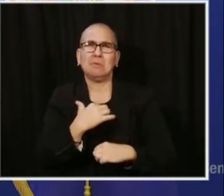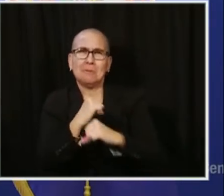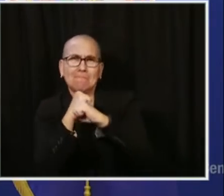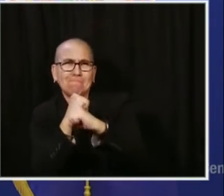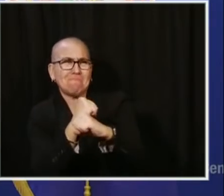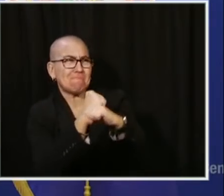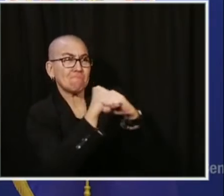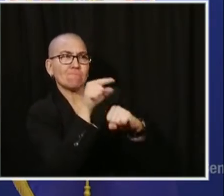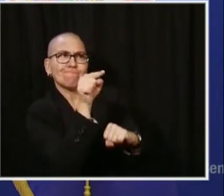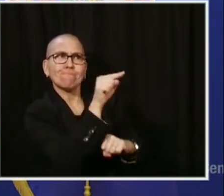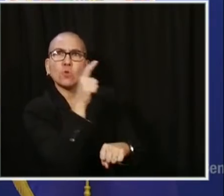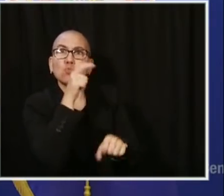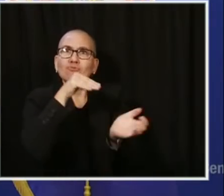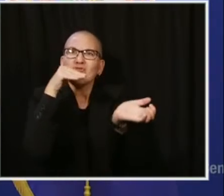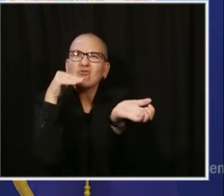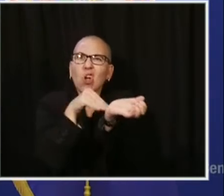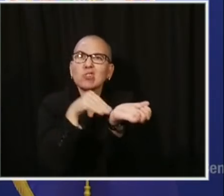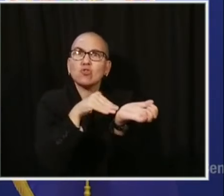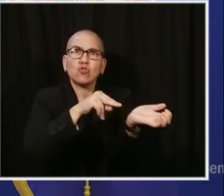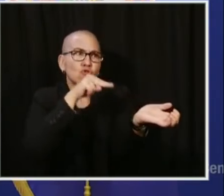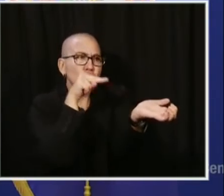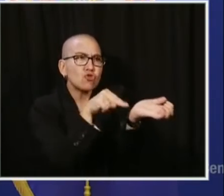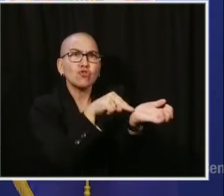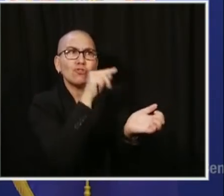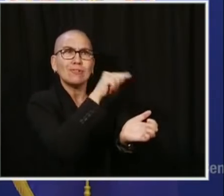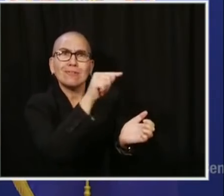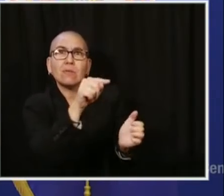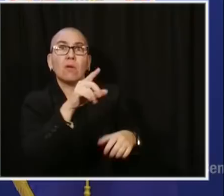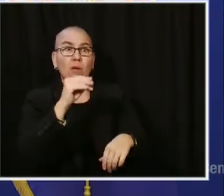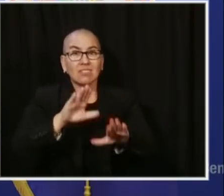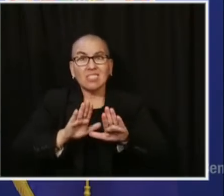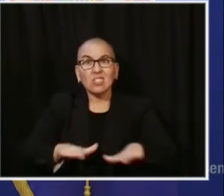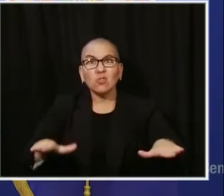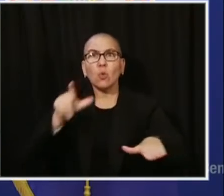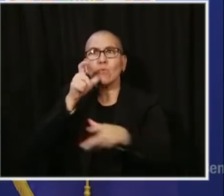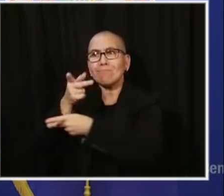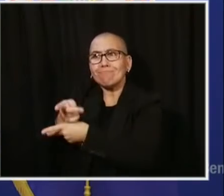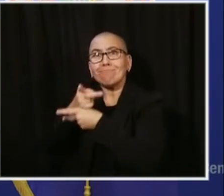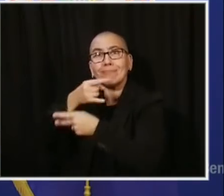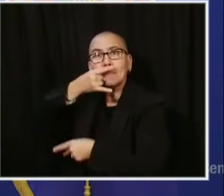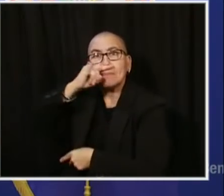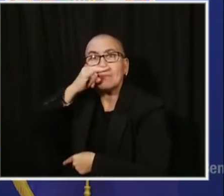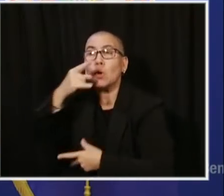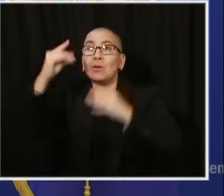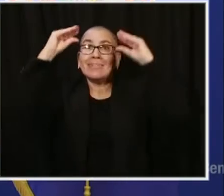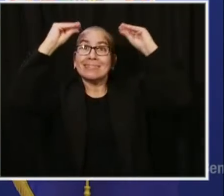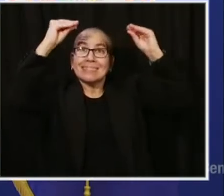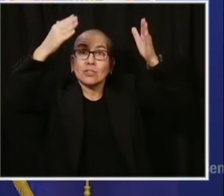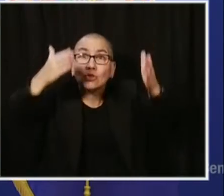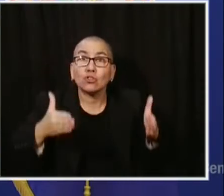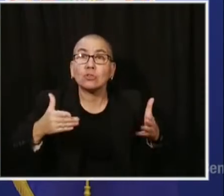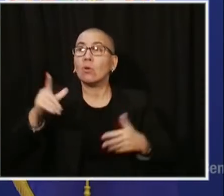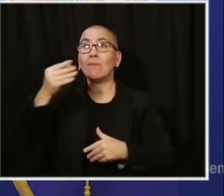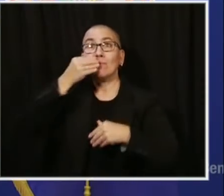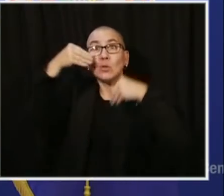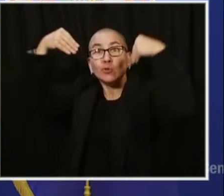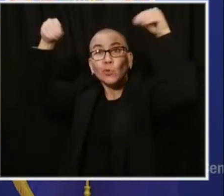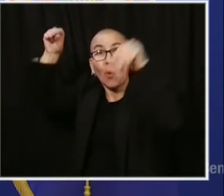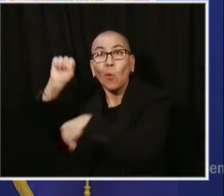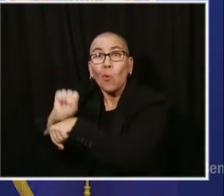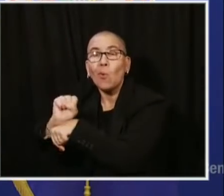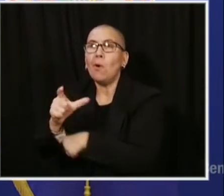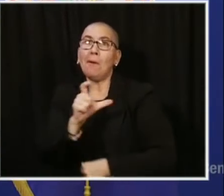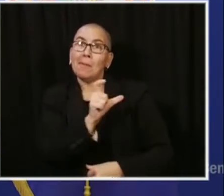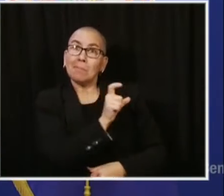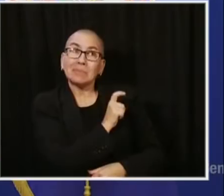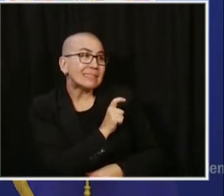the physicians, the child care workers, the teachers, the grocery clerk, the police and firefighters. But I